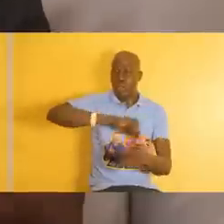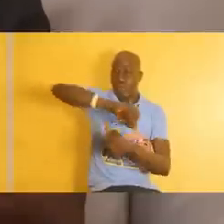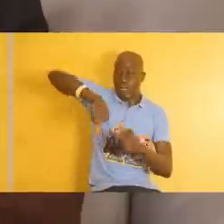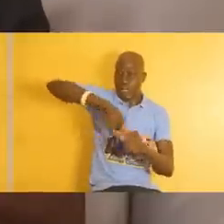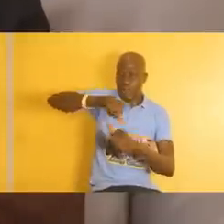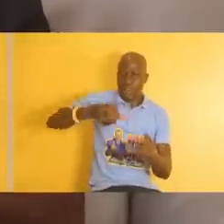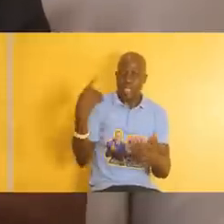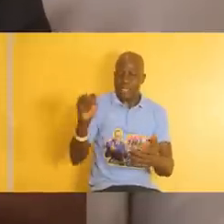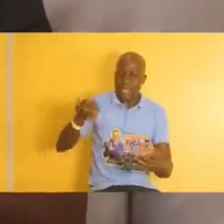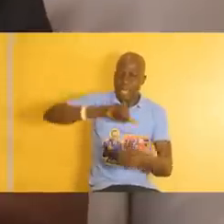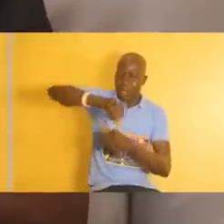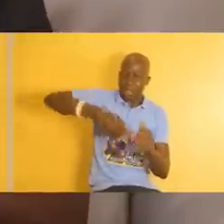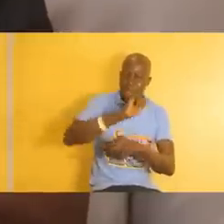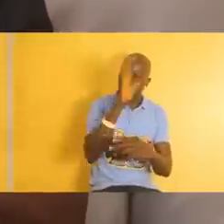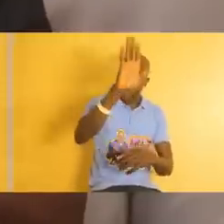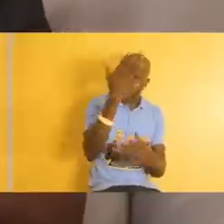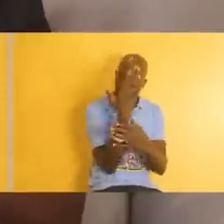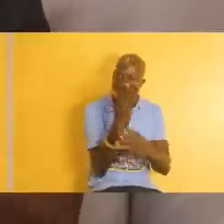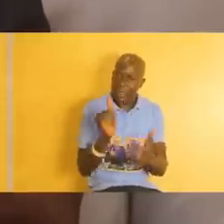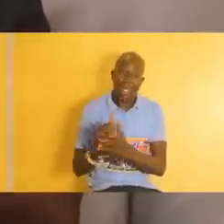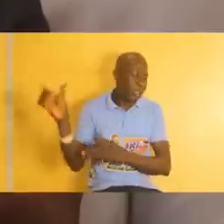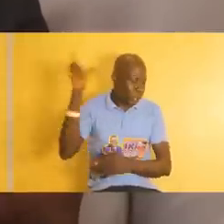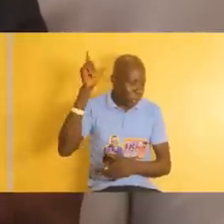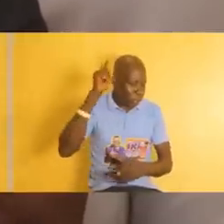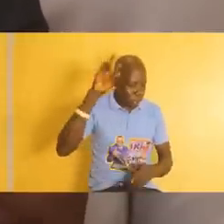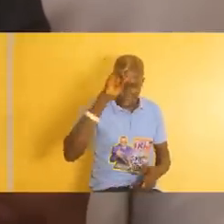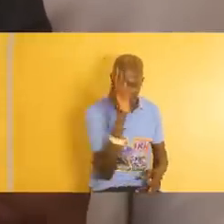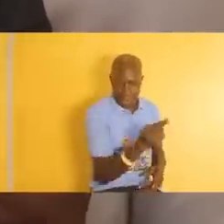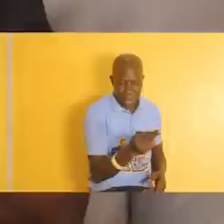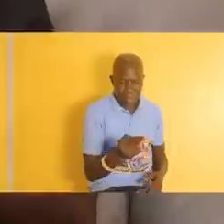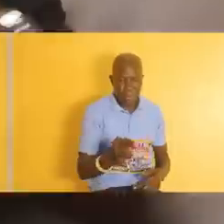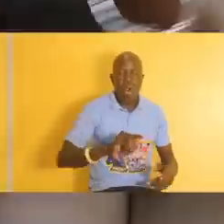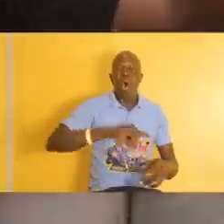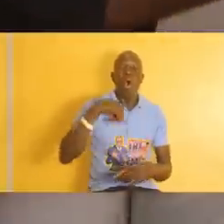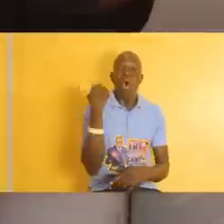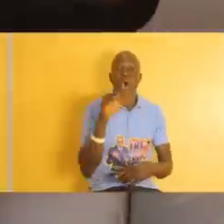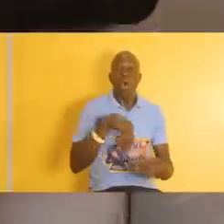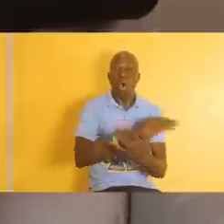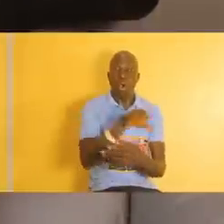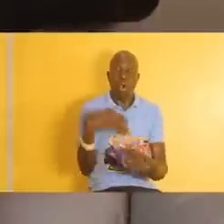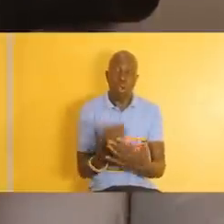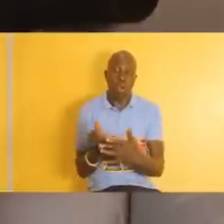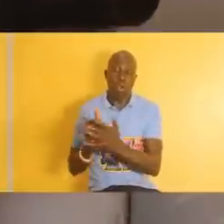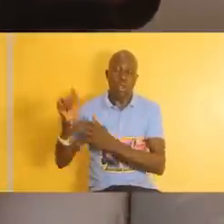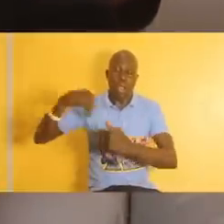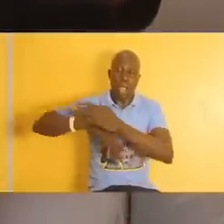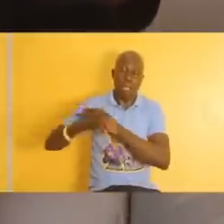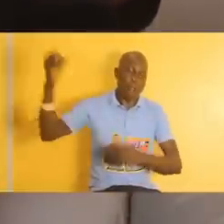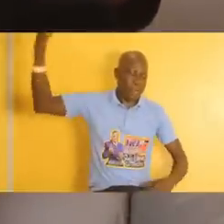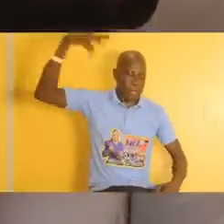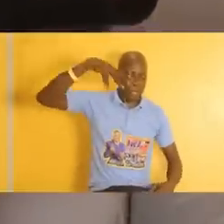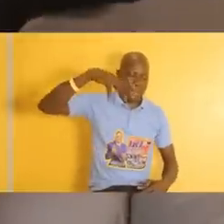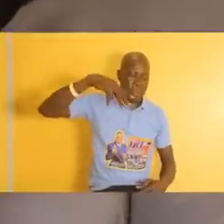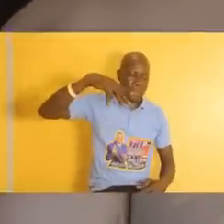you. Anointing wà lọ́wọ́. Do you have anointing always? Ẹ gbọ́ mi sọ. Listen to me, sir. Gbogbo àwọn ènìyàn tó bá ní orí ọ̀fẹ́. All the people